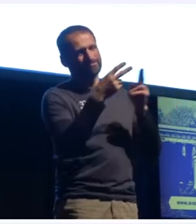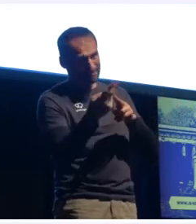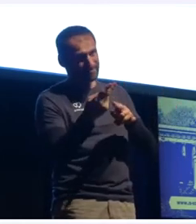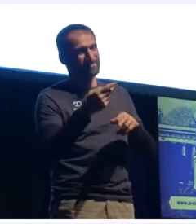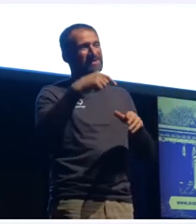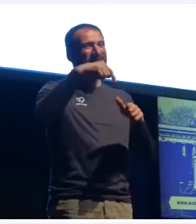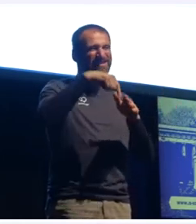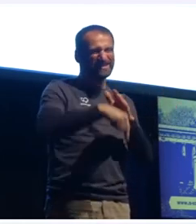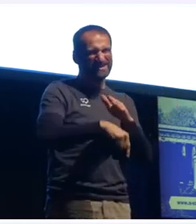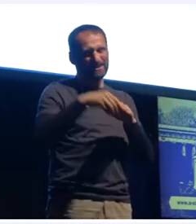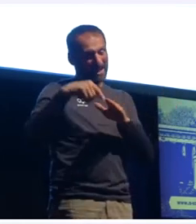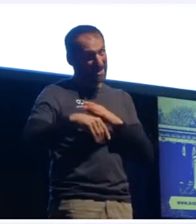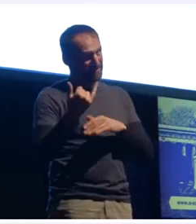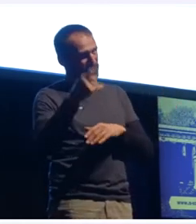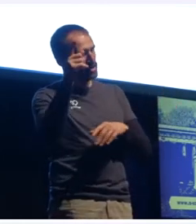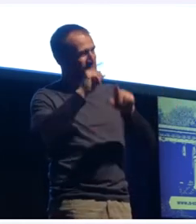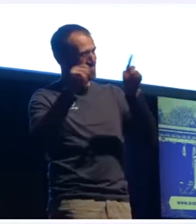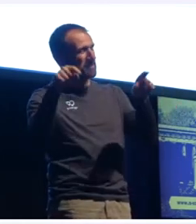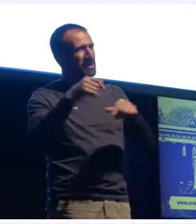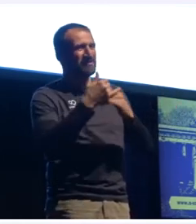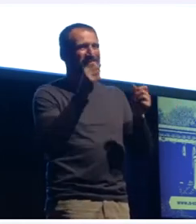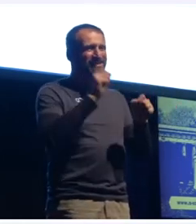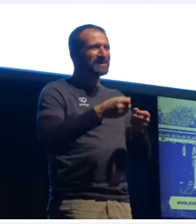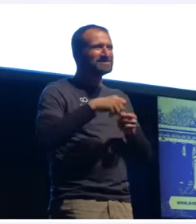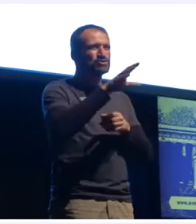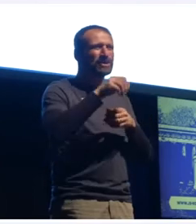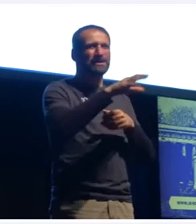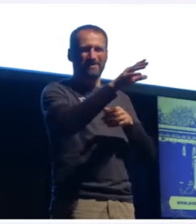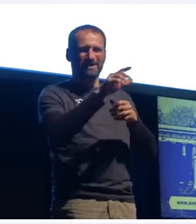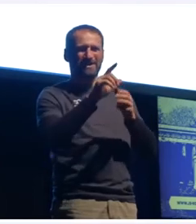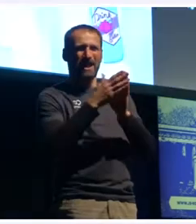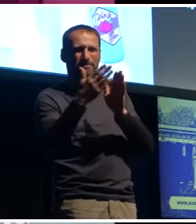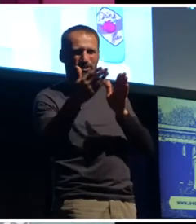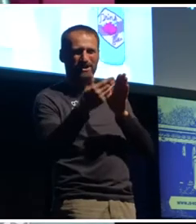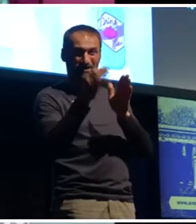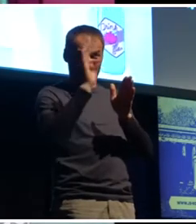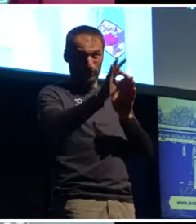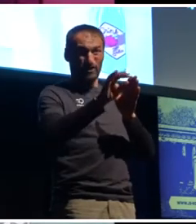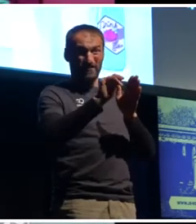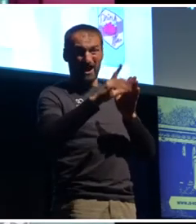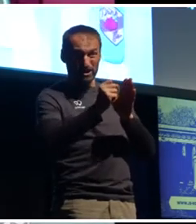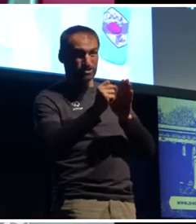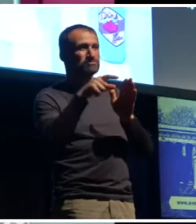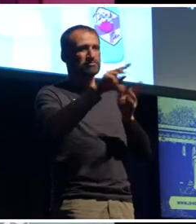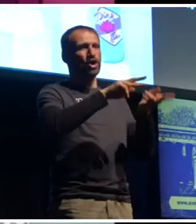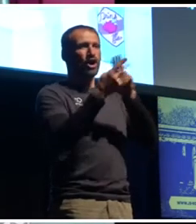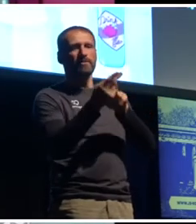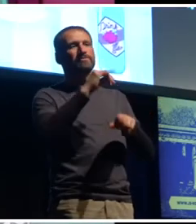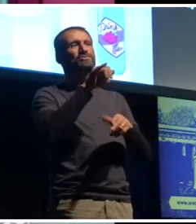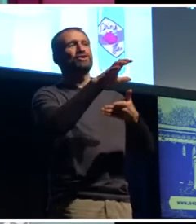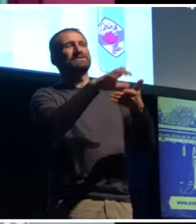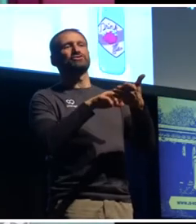deep dive track today, taking this tweening library that was for Flash and then rewriting it in JavaScript for the web. Now we've